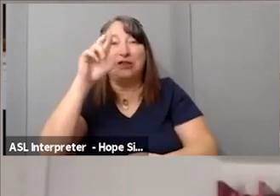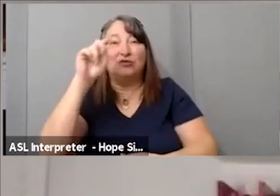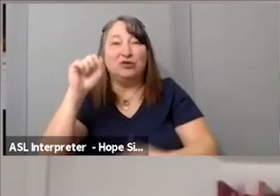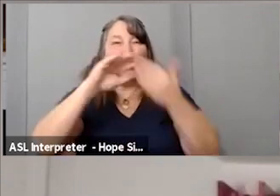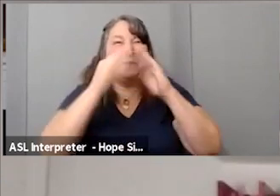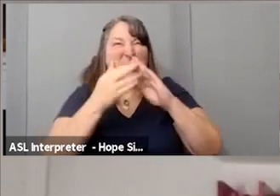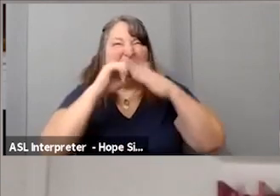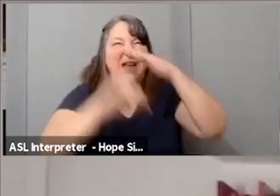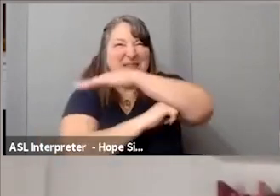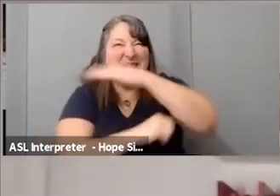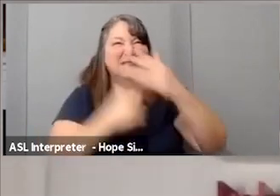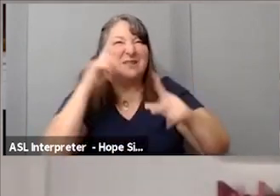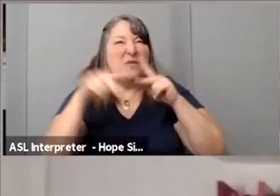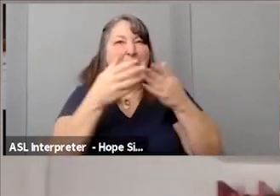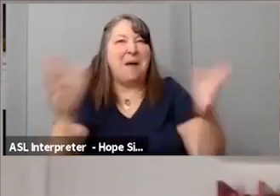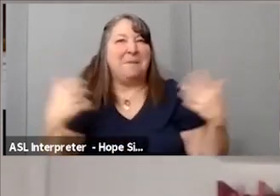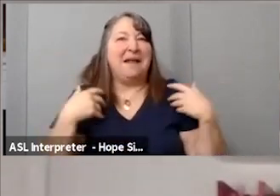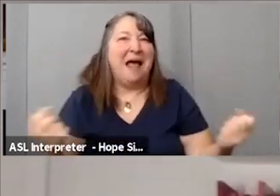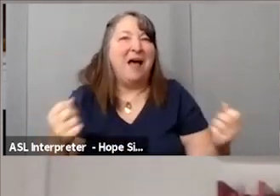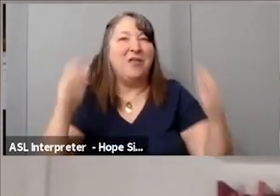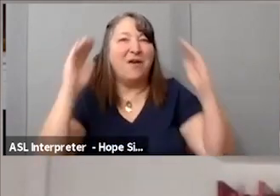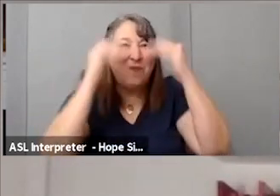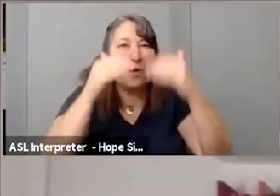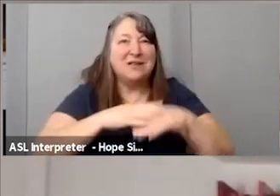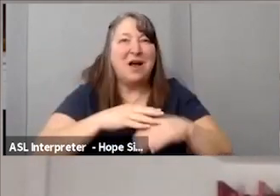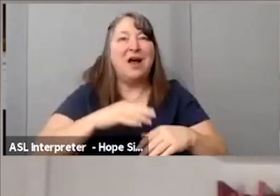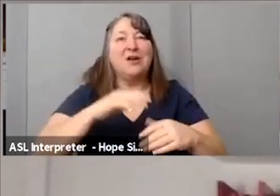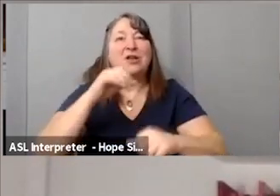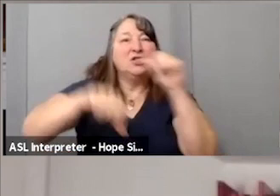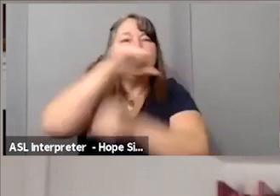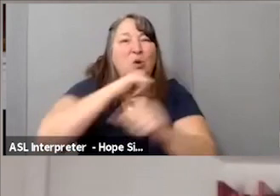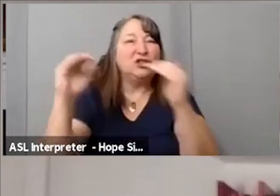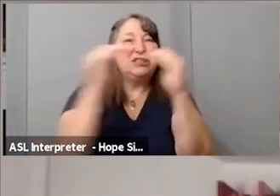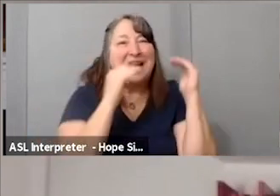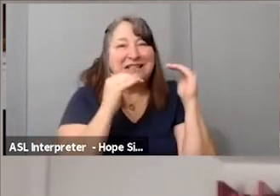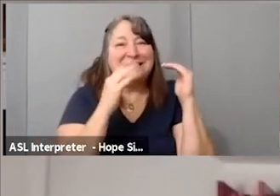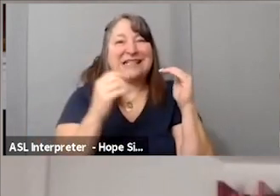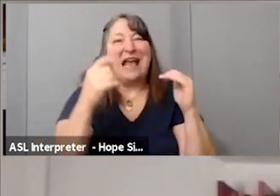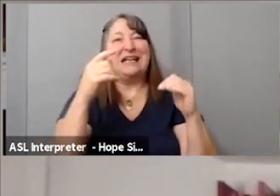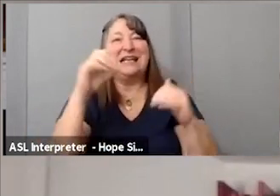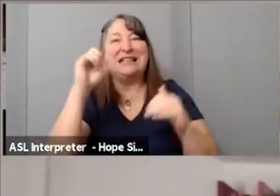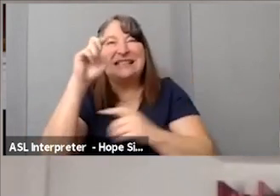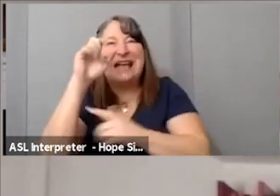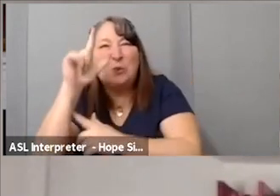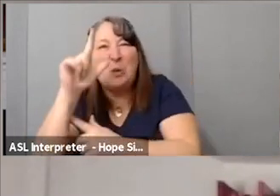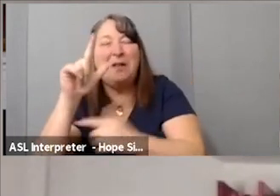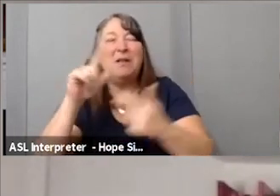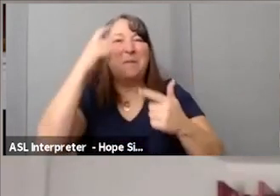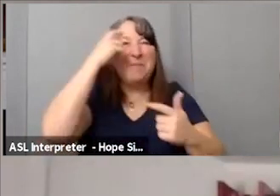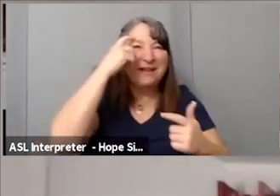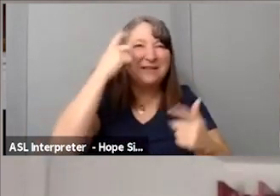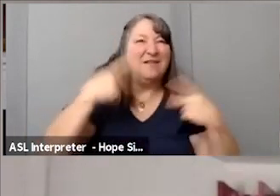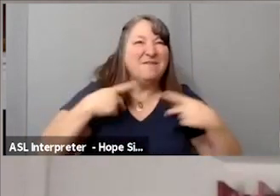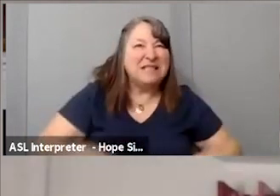health institution focused on social justice and the aspects of health, from sexual, mental, the economics of health, and physical health. So she's